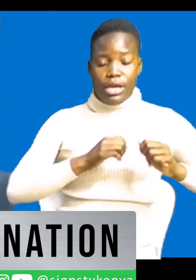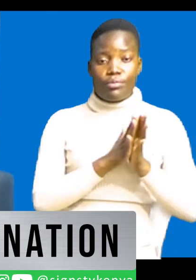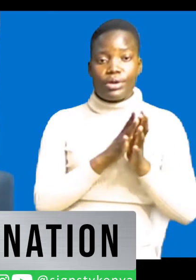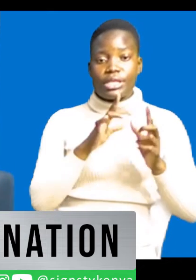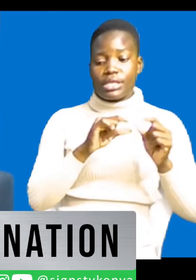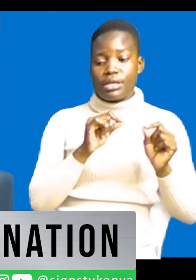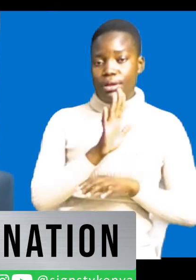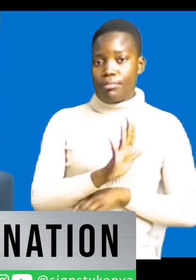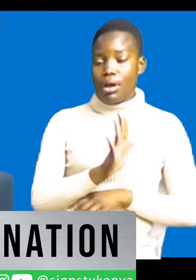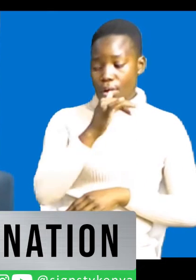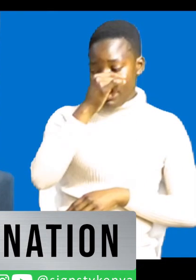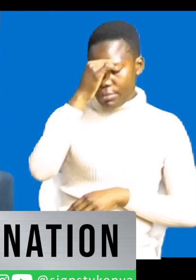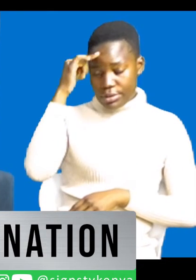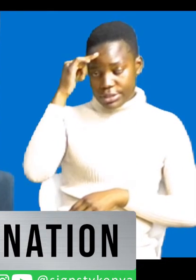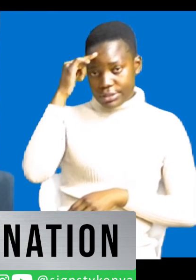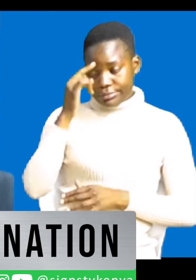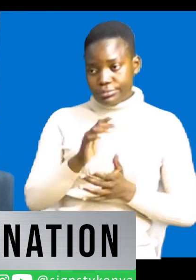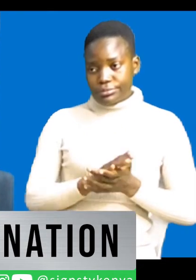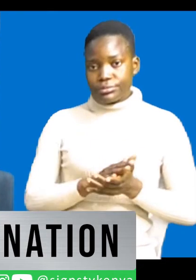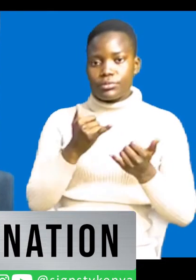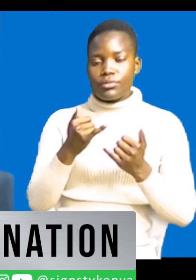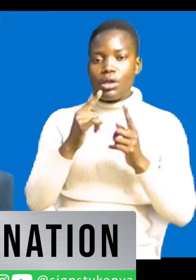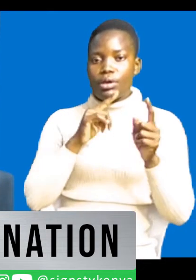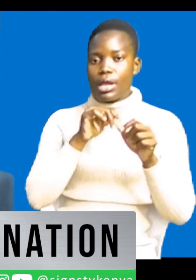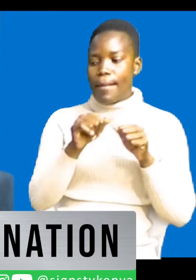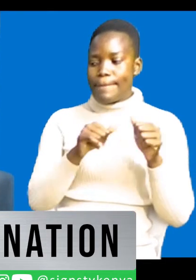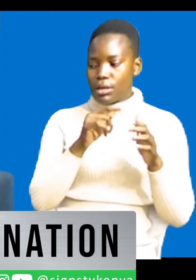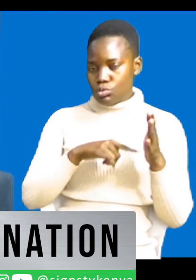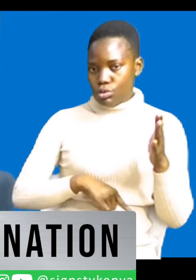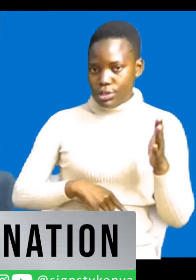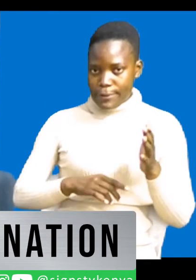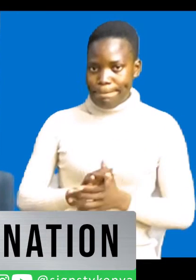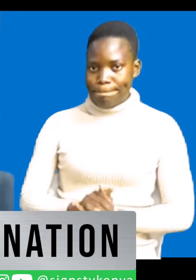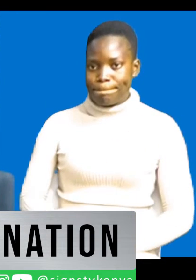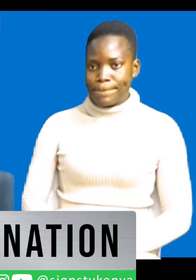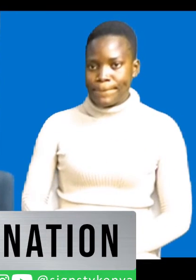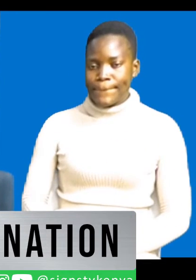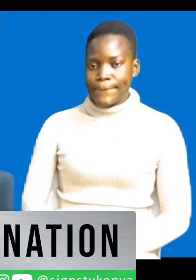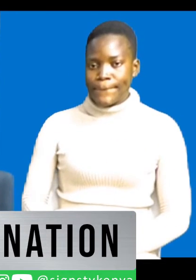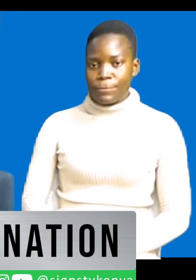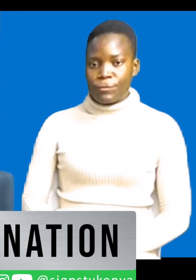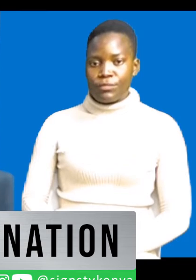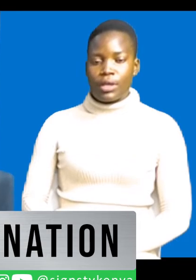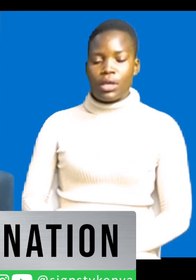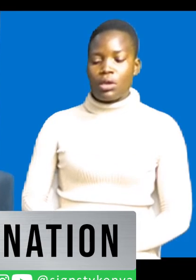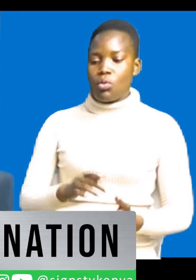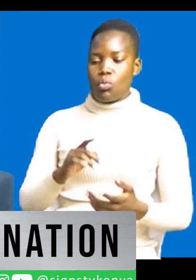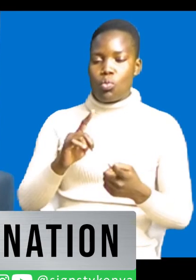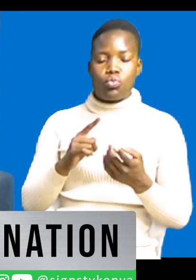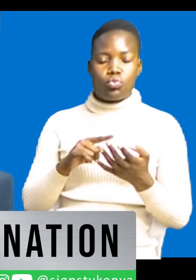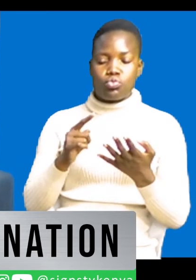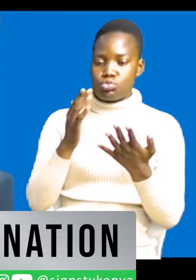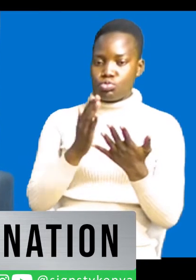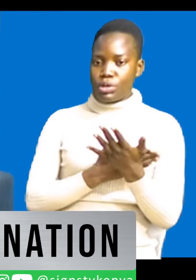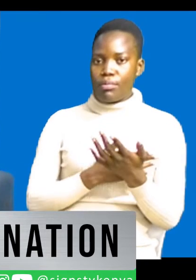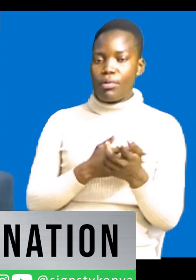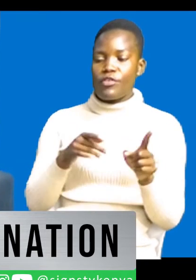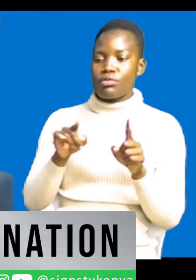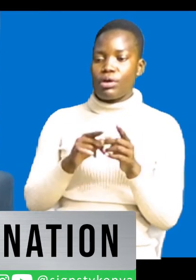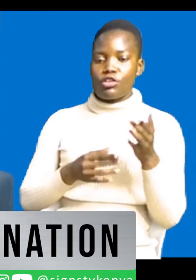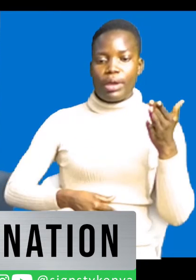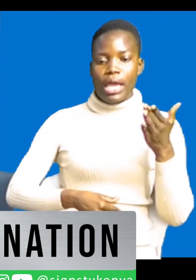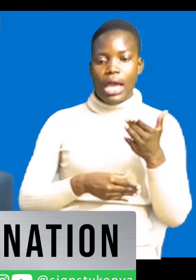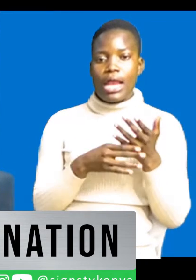sentiments. Because, Jonah, hata sahi tunaongelea mambo ya sijui what to be removed, what to be put.